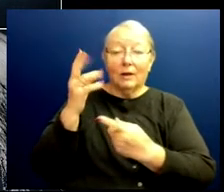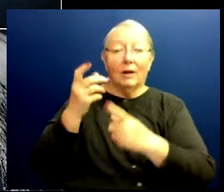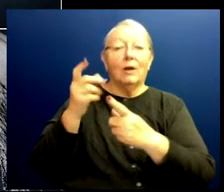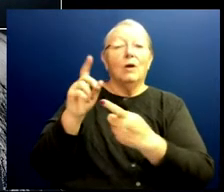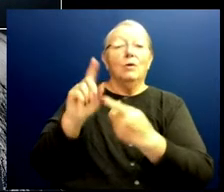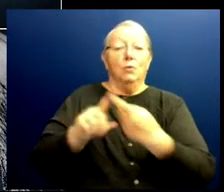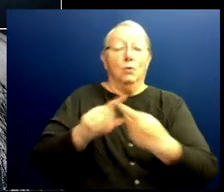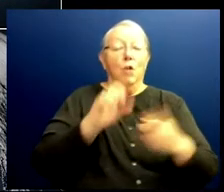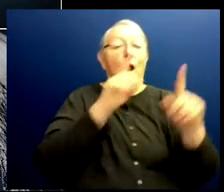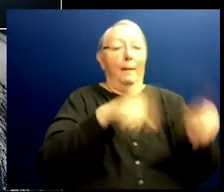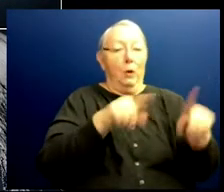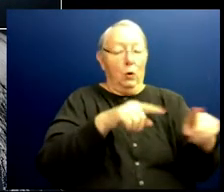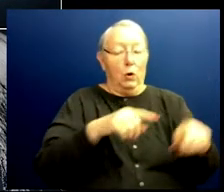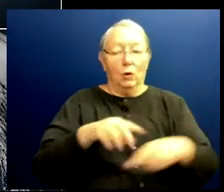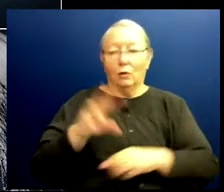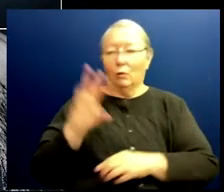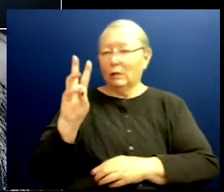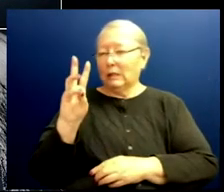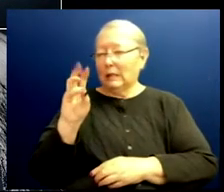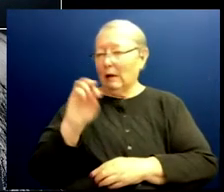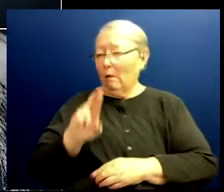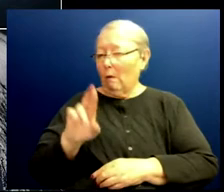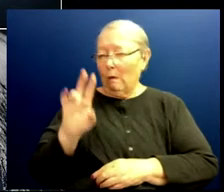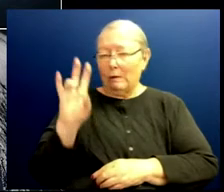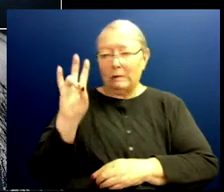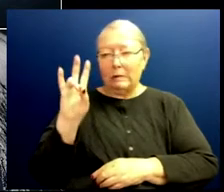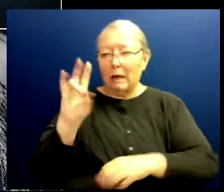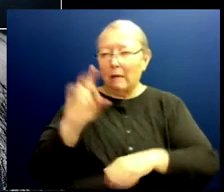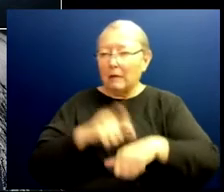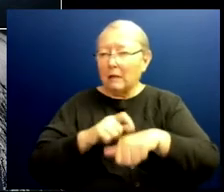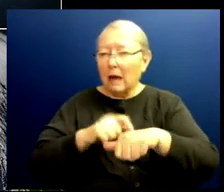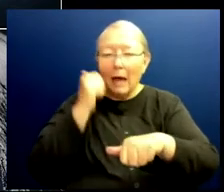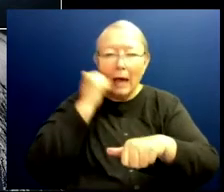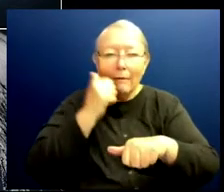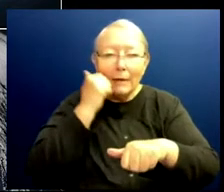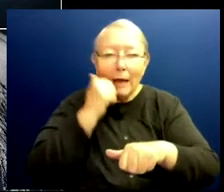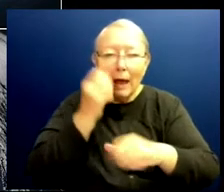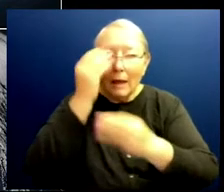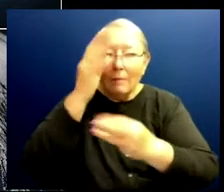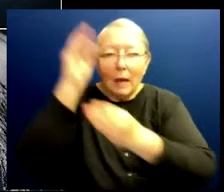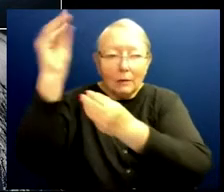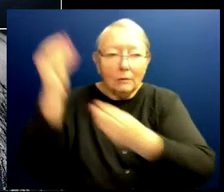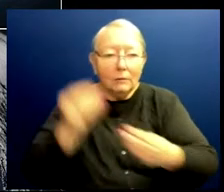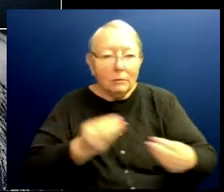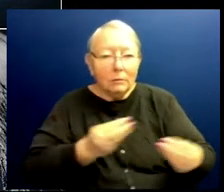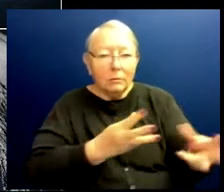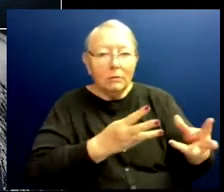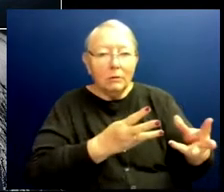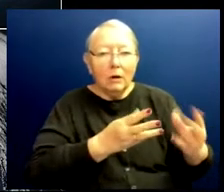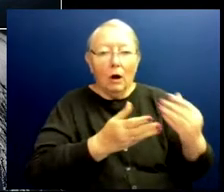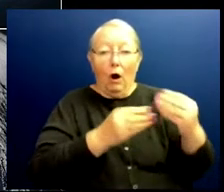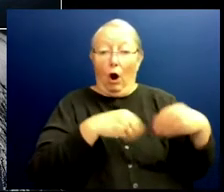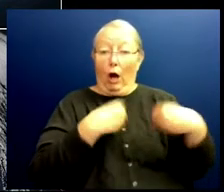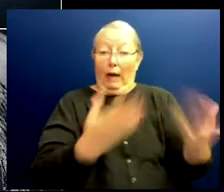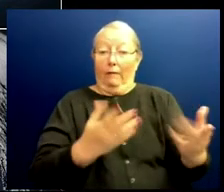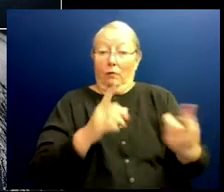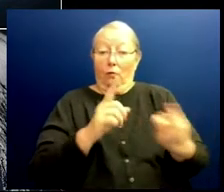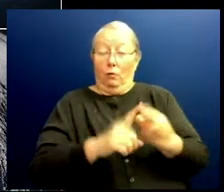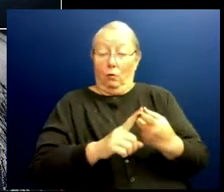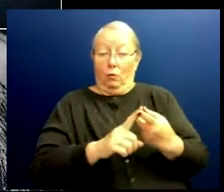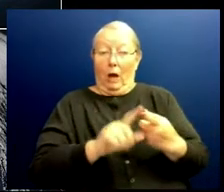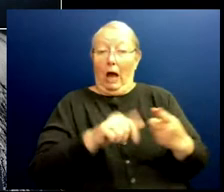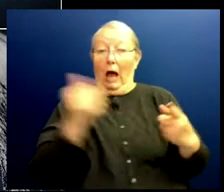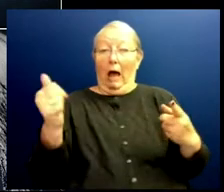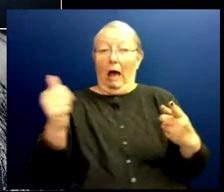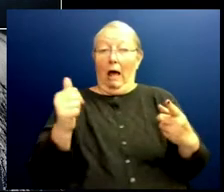a day, the data on those computers are uploaded to a geosynchronous satellite at 22,000